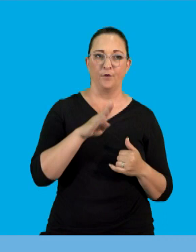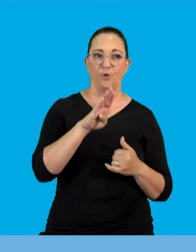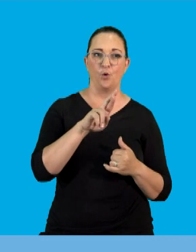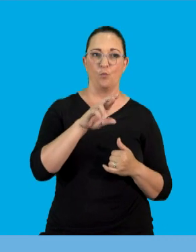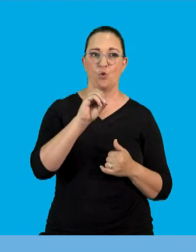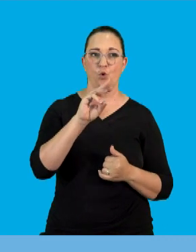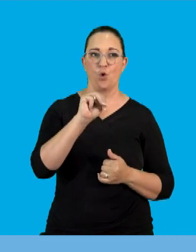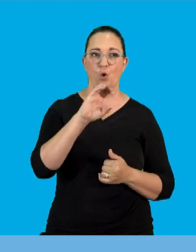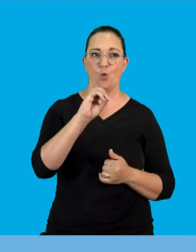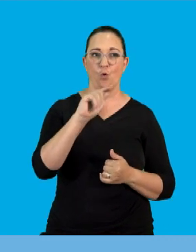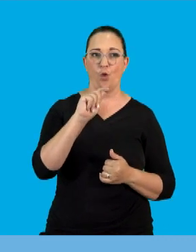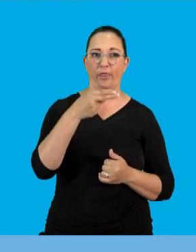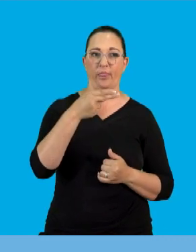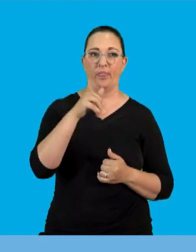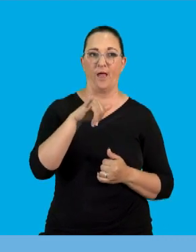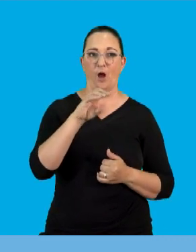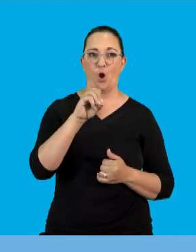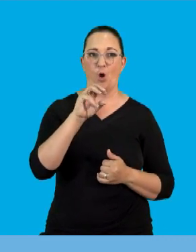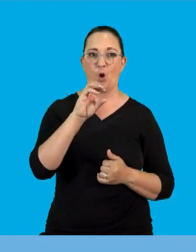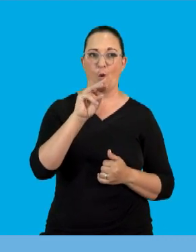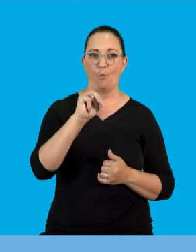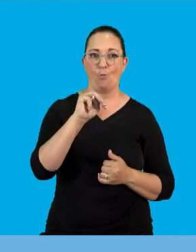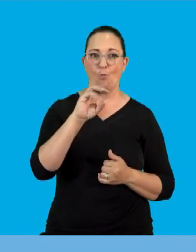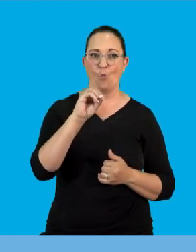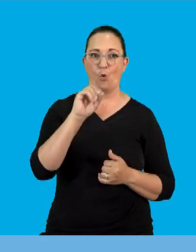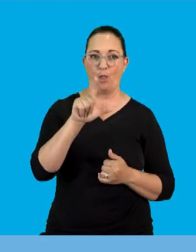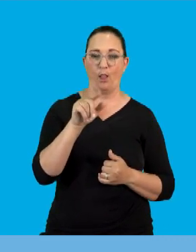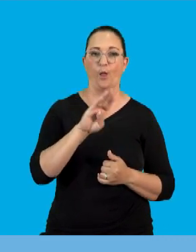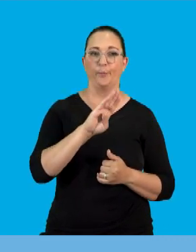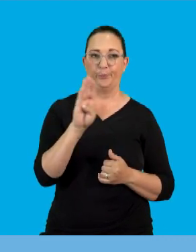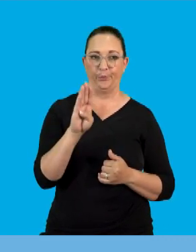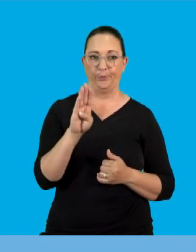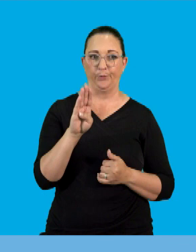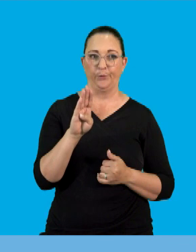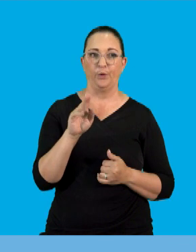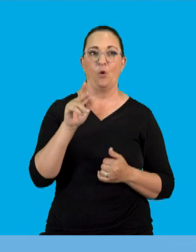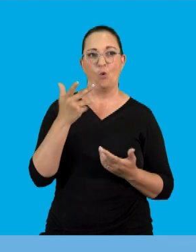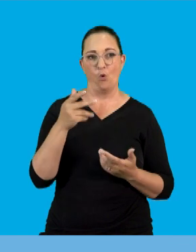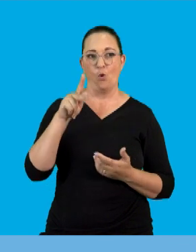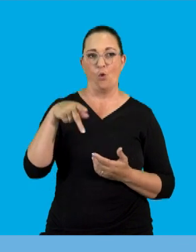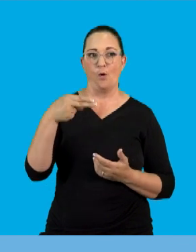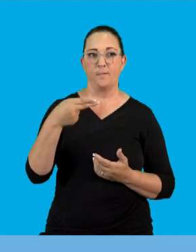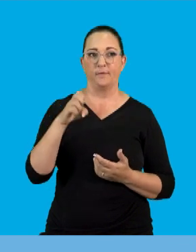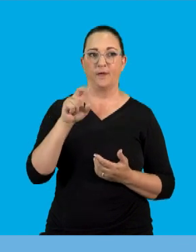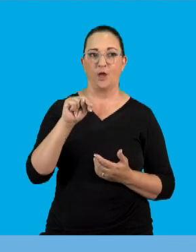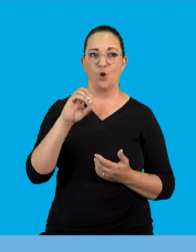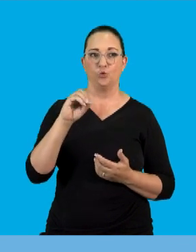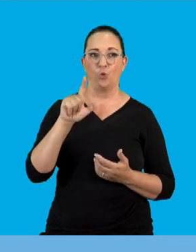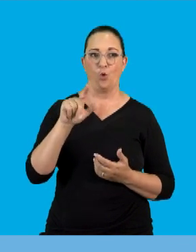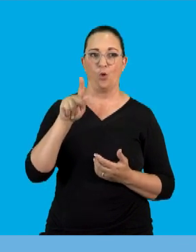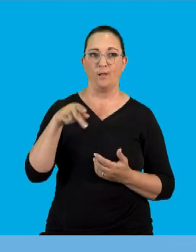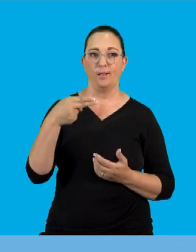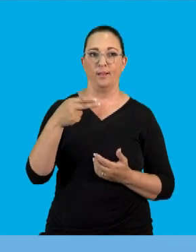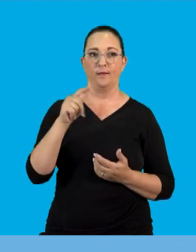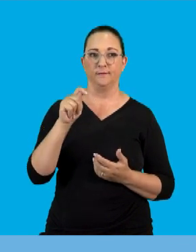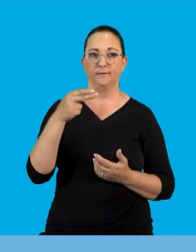the bromothiamol blue as one of our indicators, and we also have the phenolphthalein as also one of our indicators. So these two, they